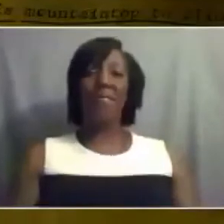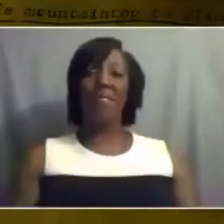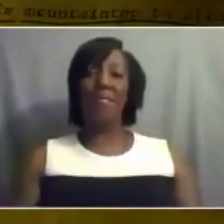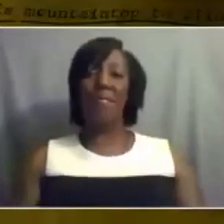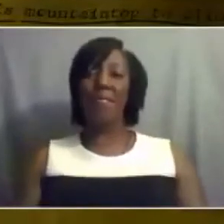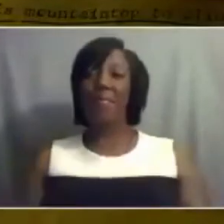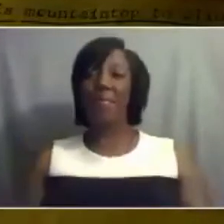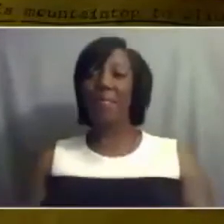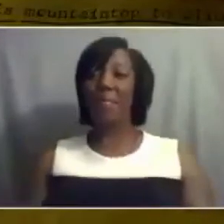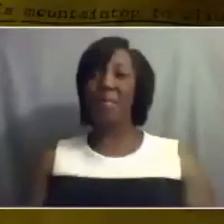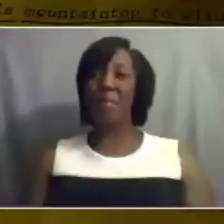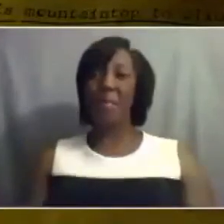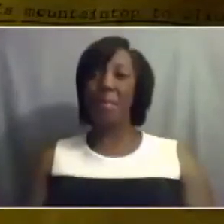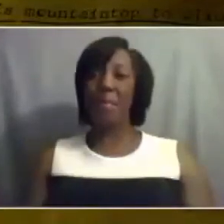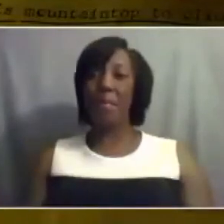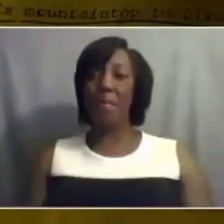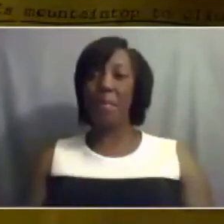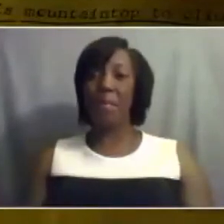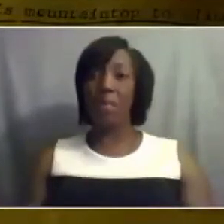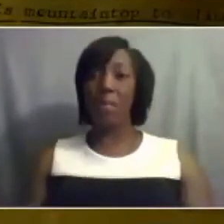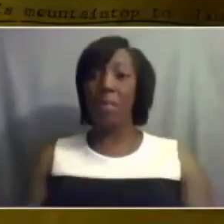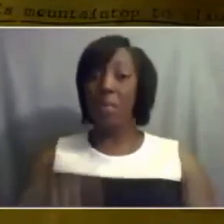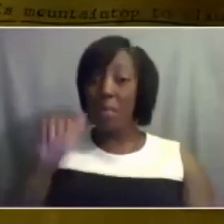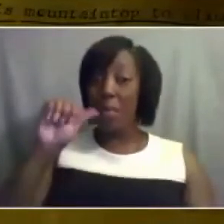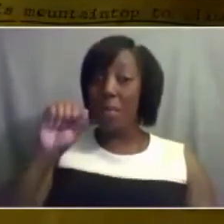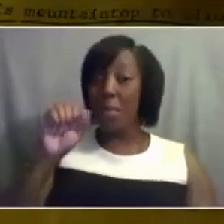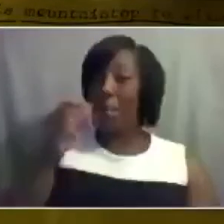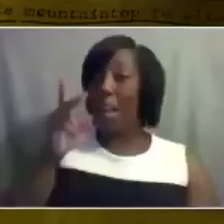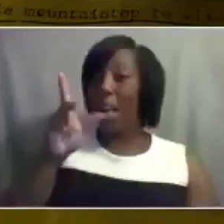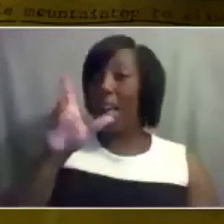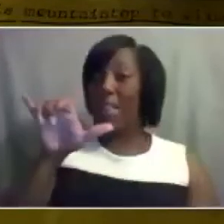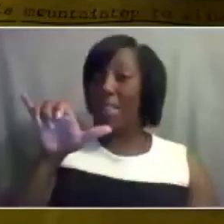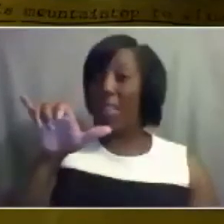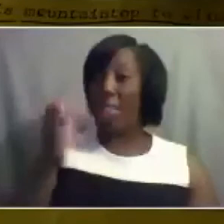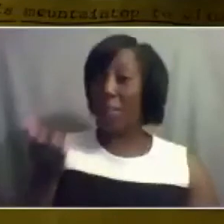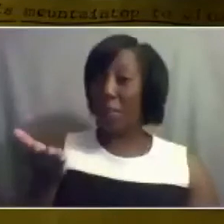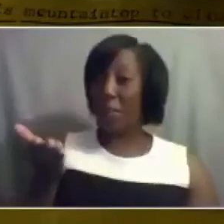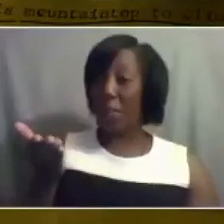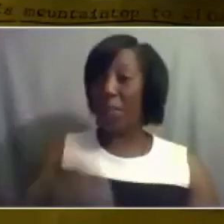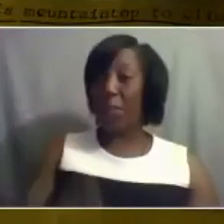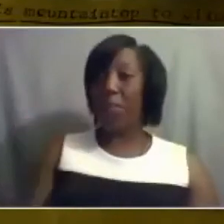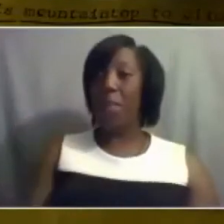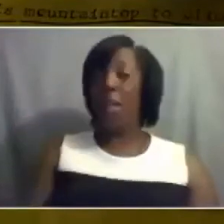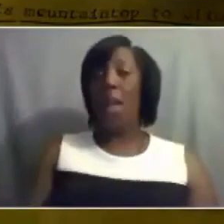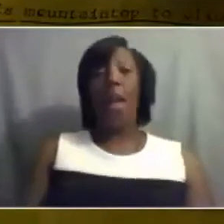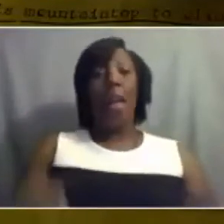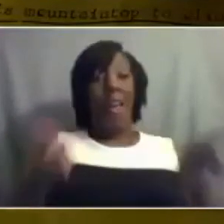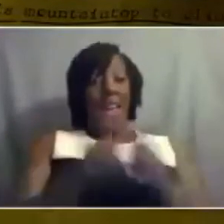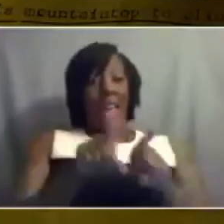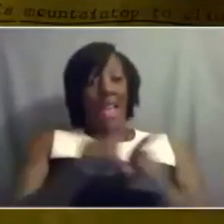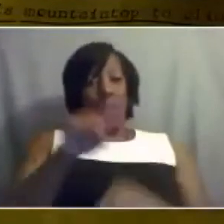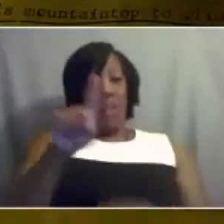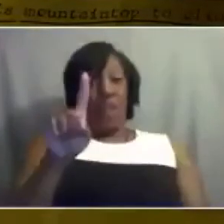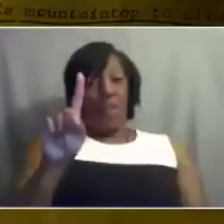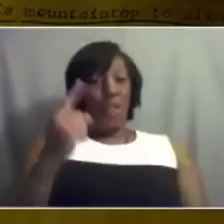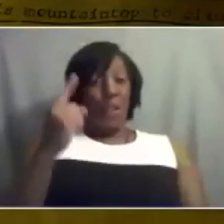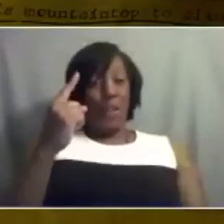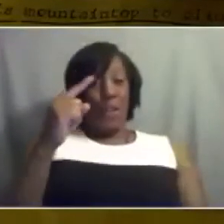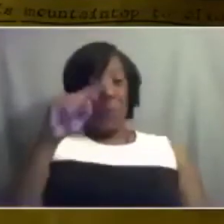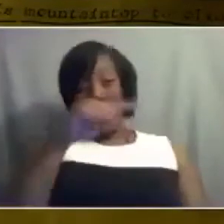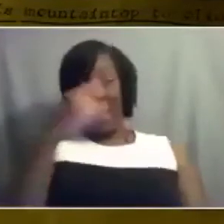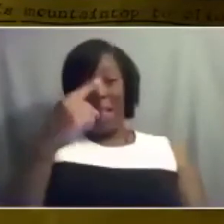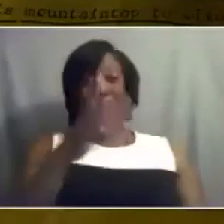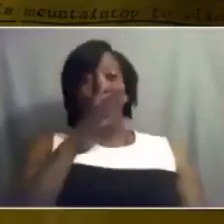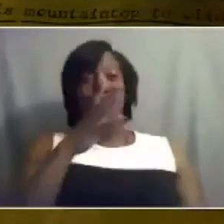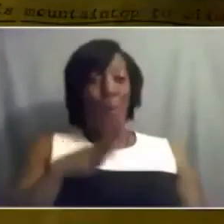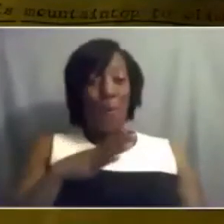Mm-hmm. Yeah. And others, Ashley. As the first Black woman executive director of the Highlander Research and Education Center, even before